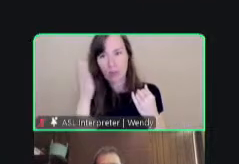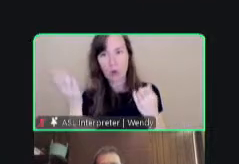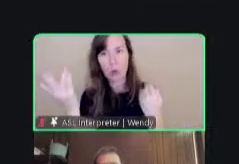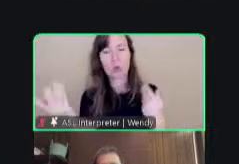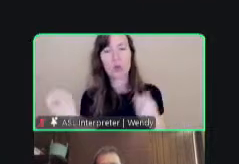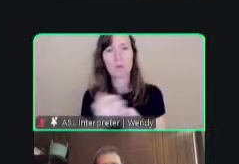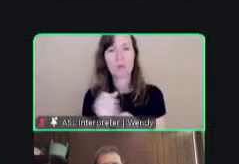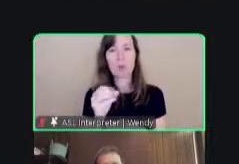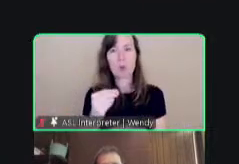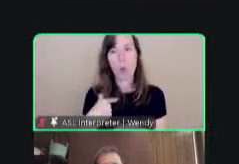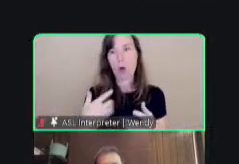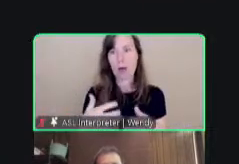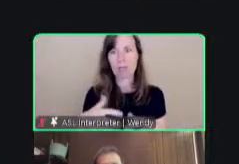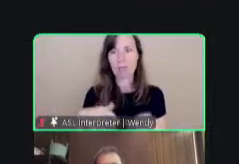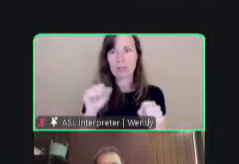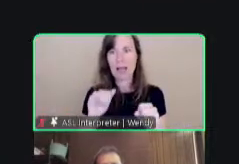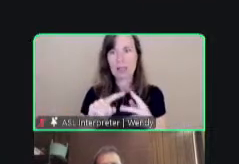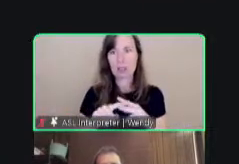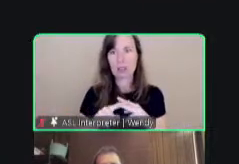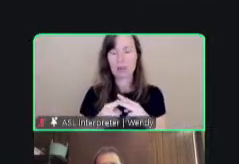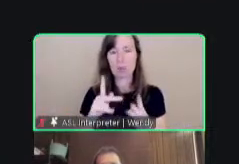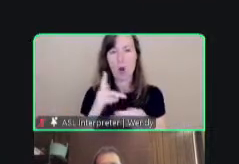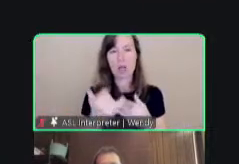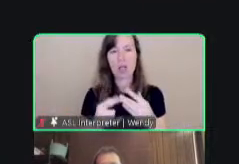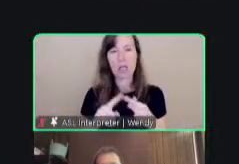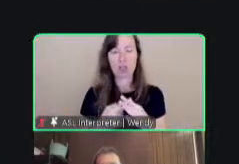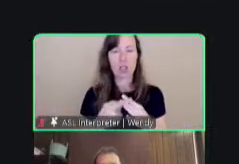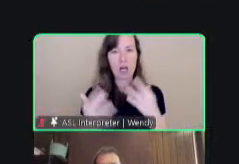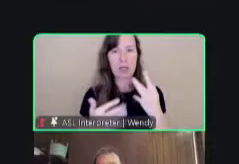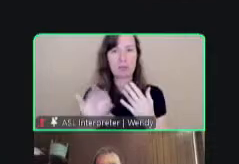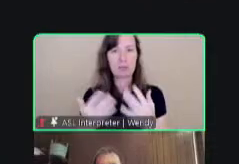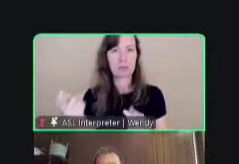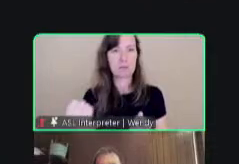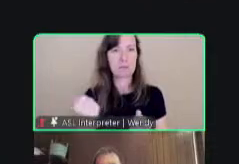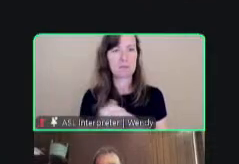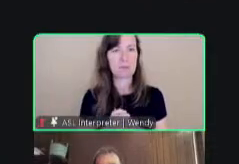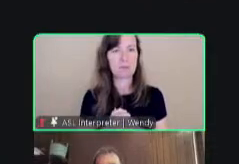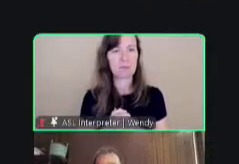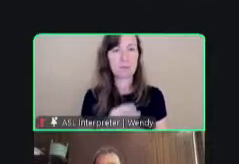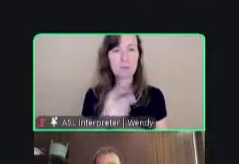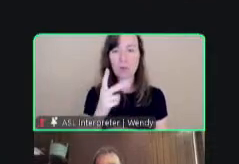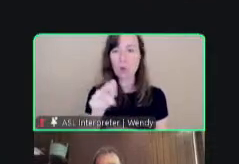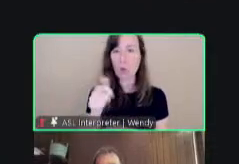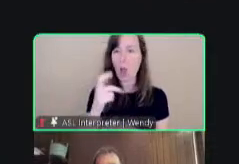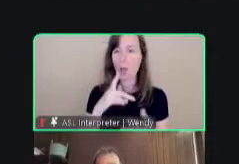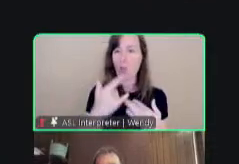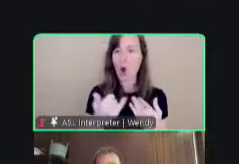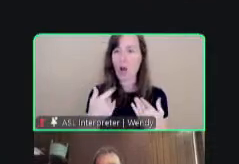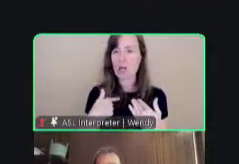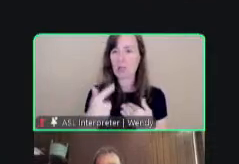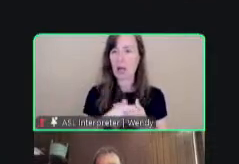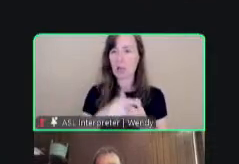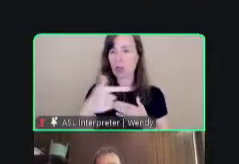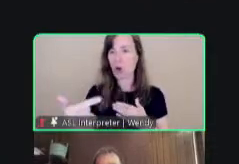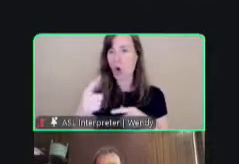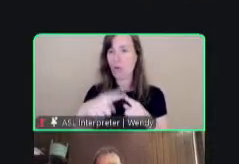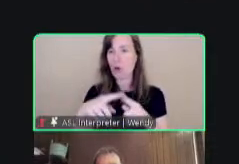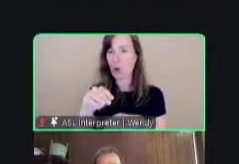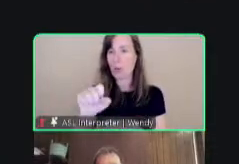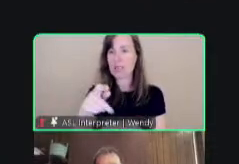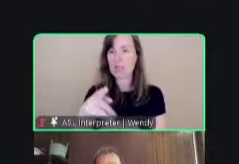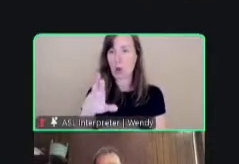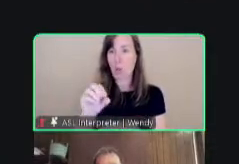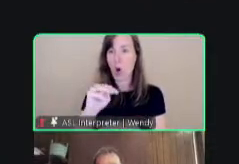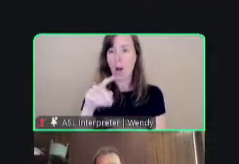on this project. Two other projects that I'd like to let Ms. Prom describe are, I think, popular projects as